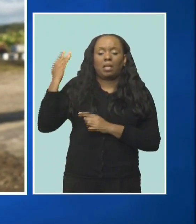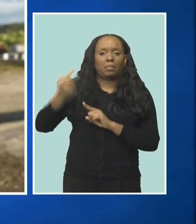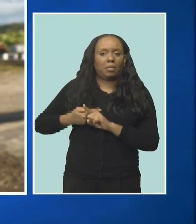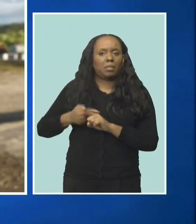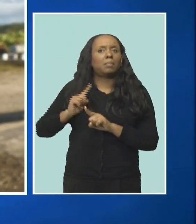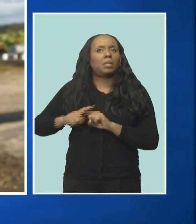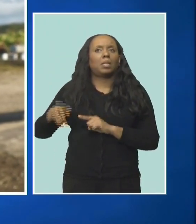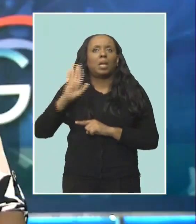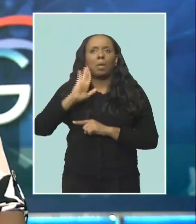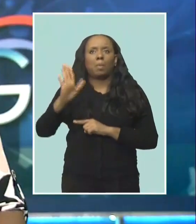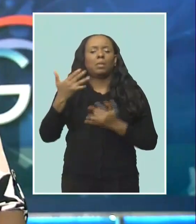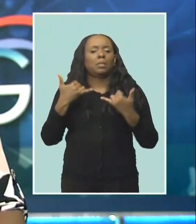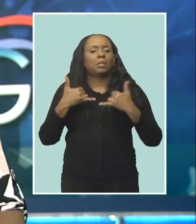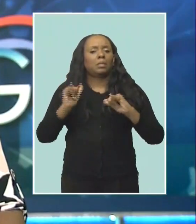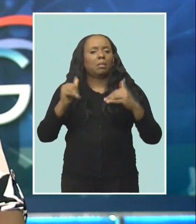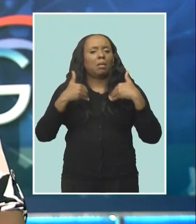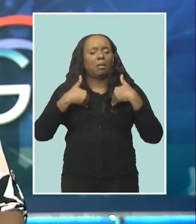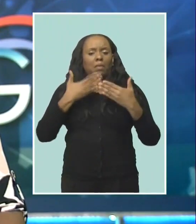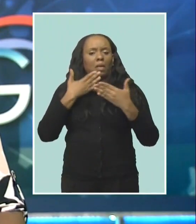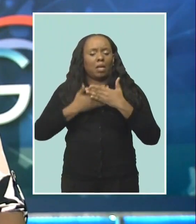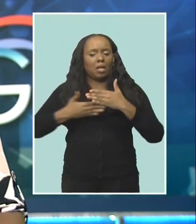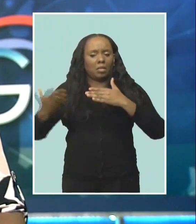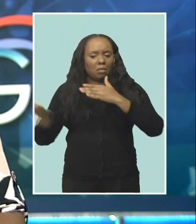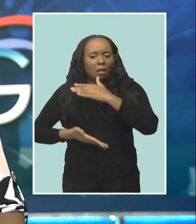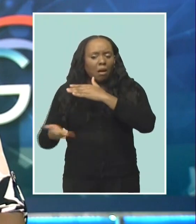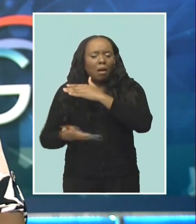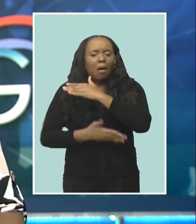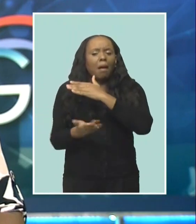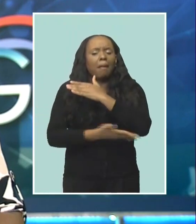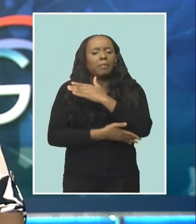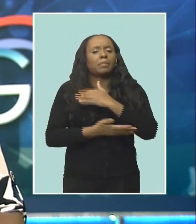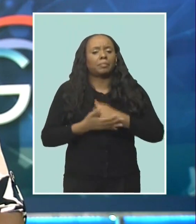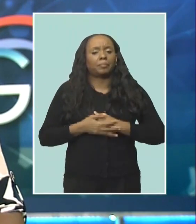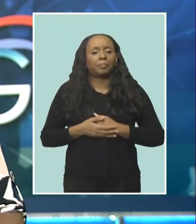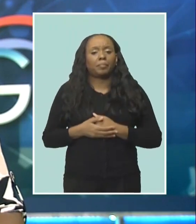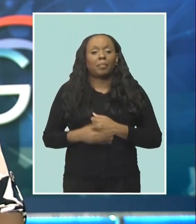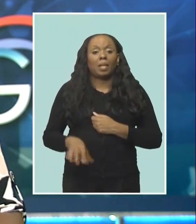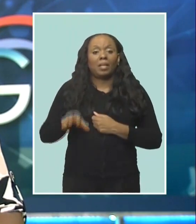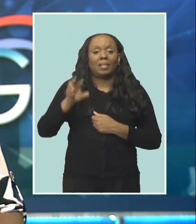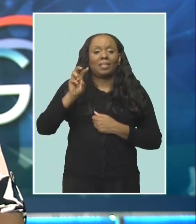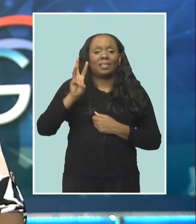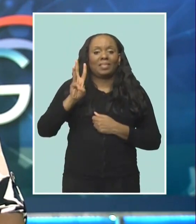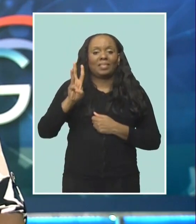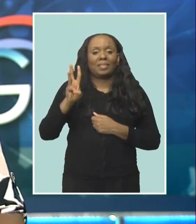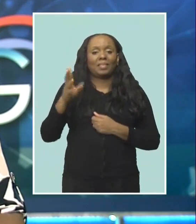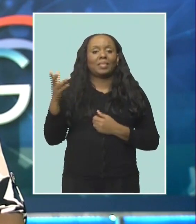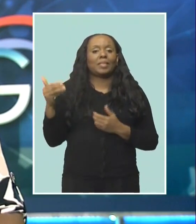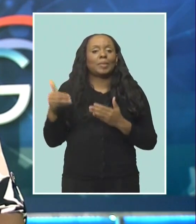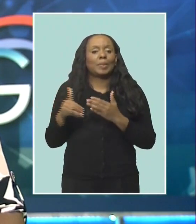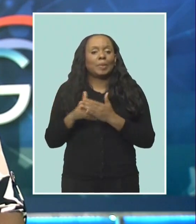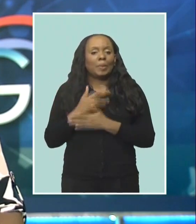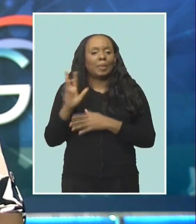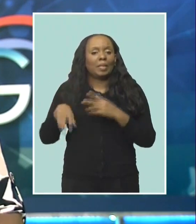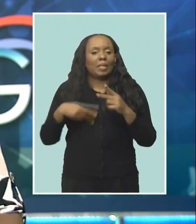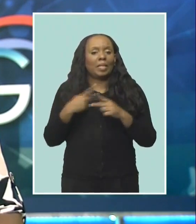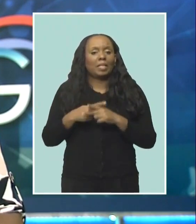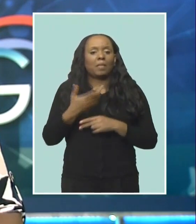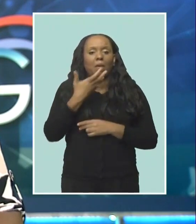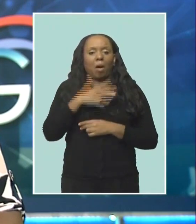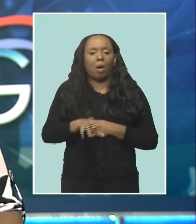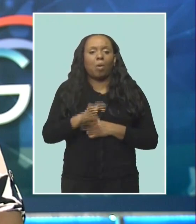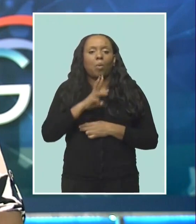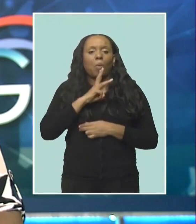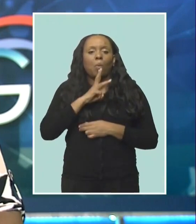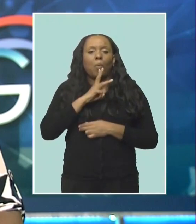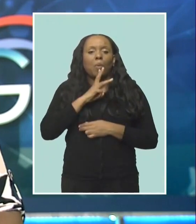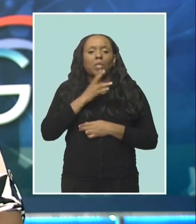harvesting. Mr. Mears further says 6 new varieties of hot water treated sugar canes will be harvested